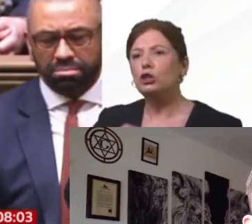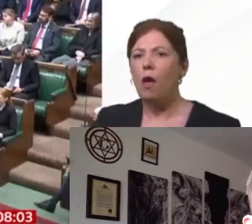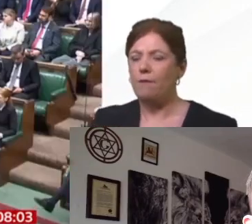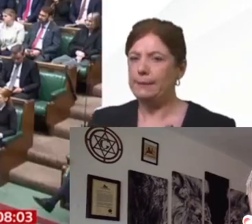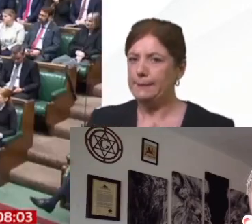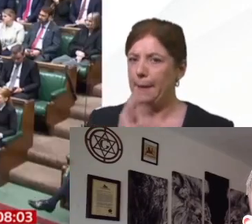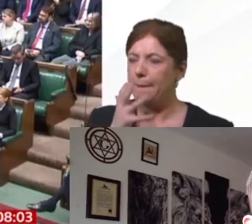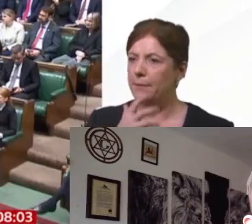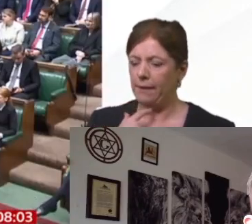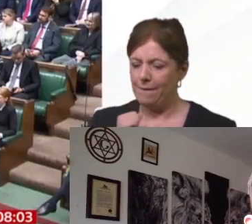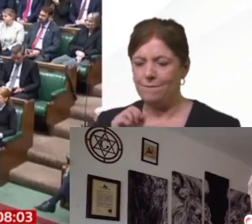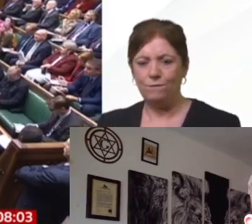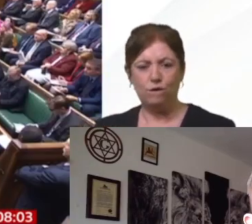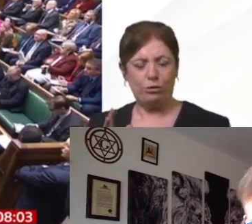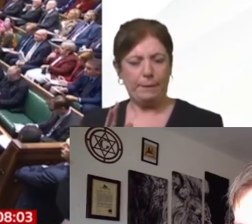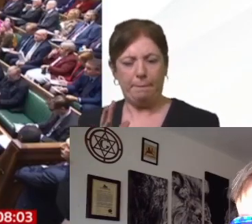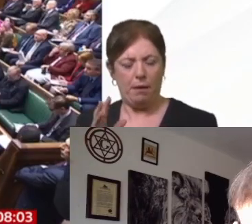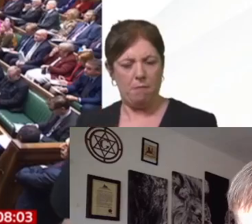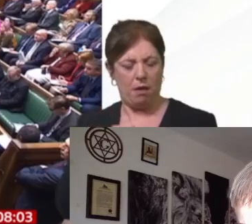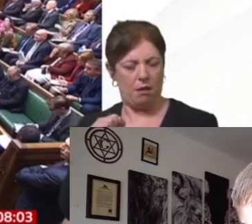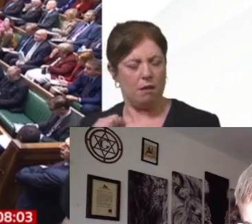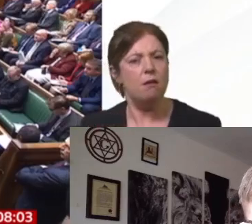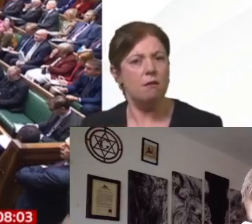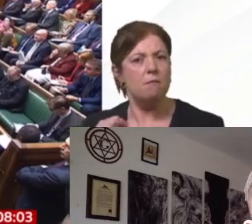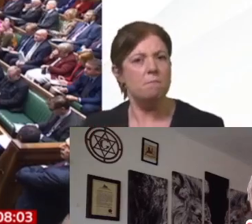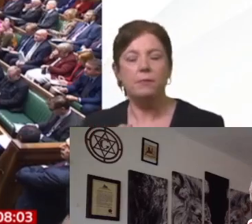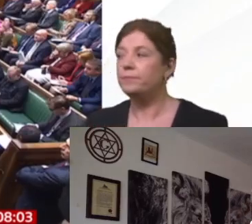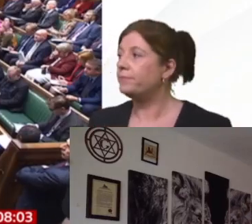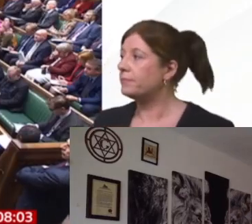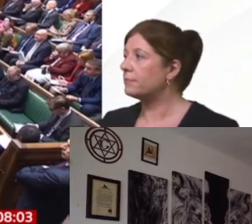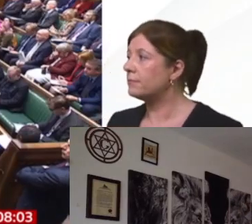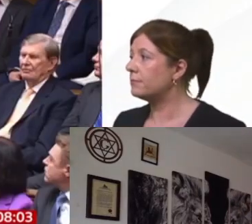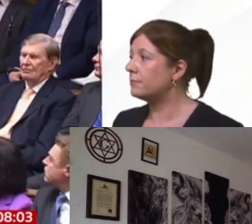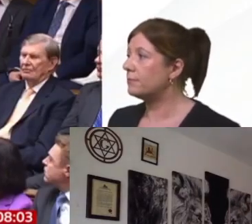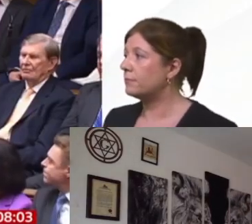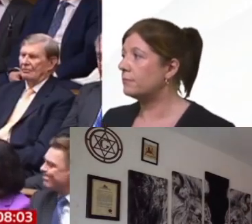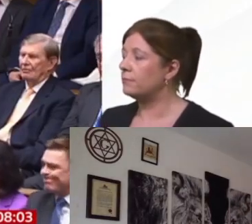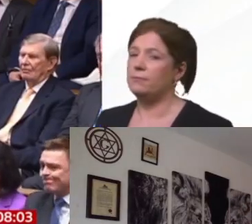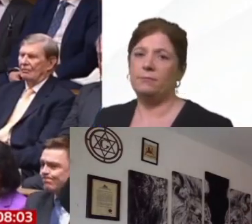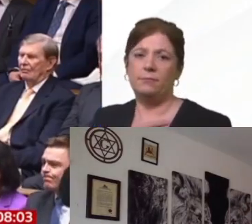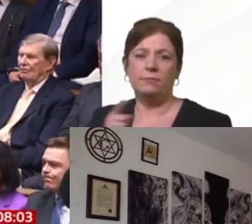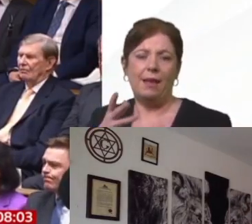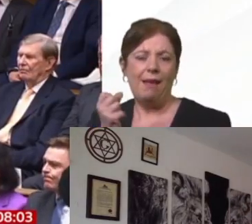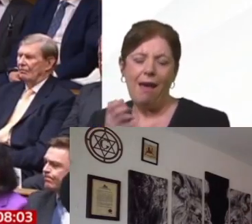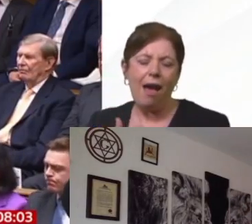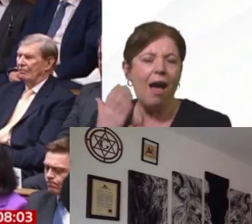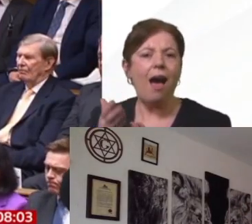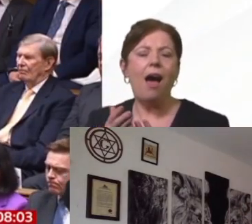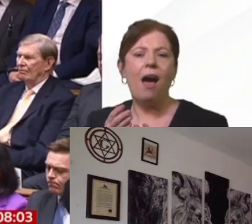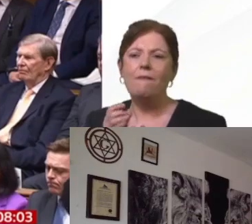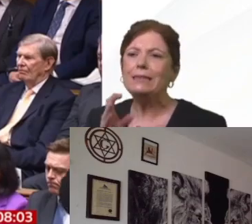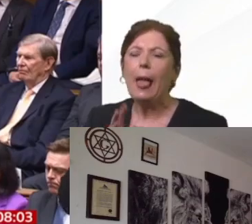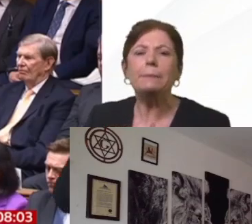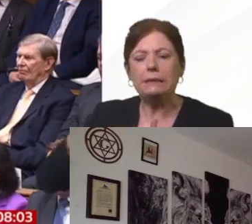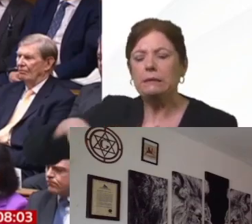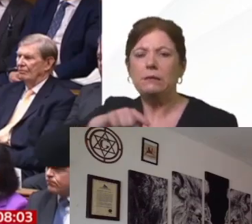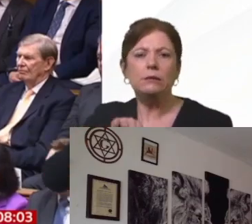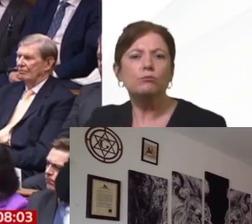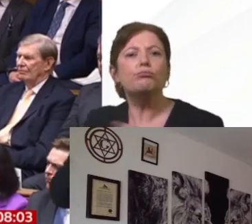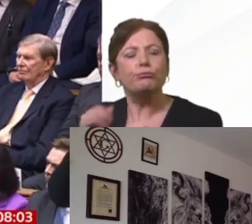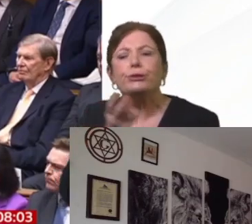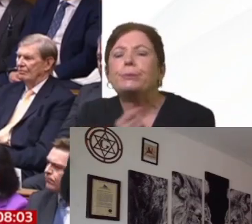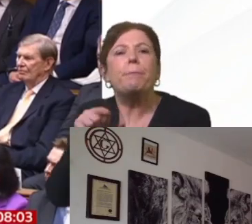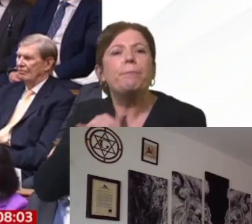impinge on our freedoms. Radical Islamism pose a serious threat to our nation's security. And I agree with my right honourable friend that we